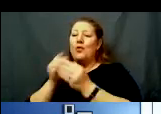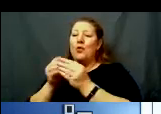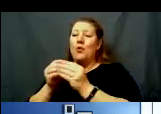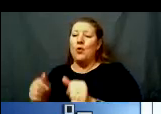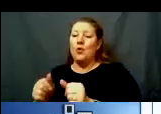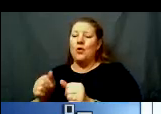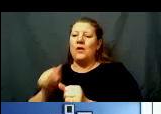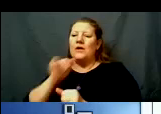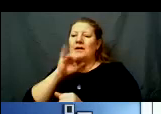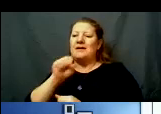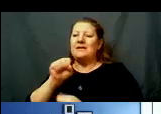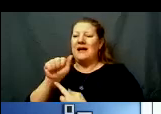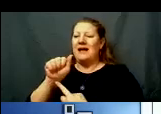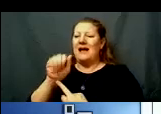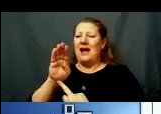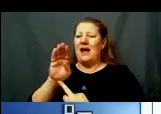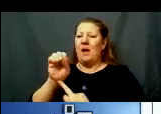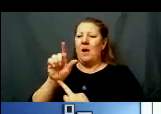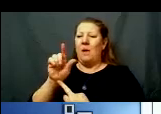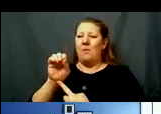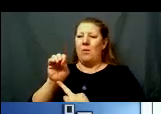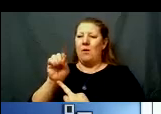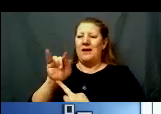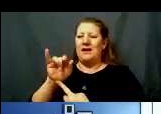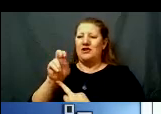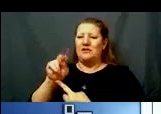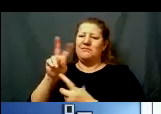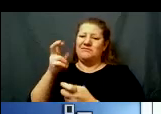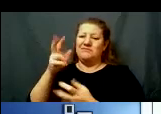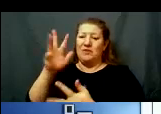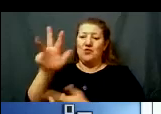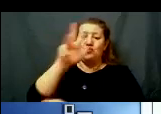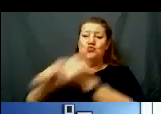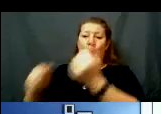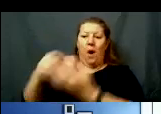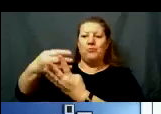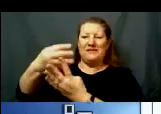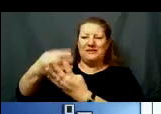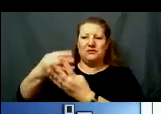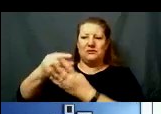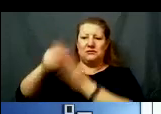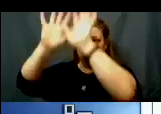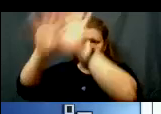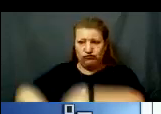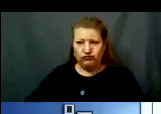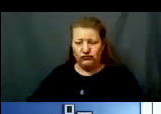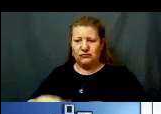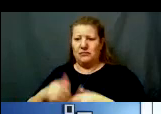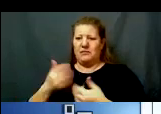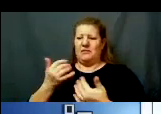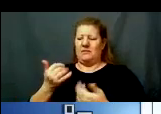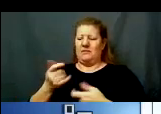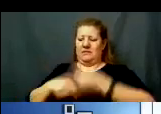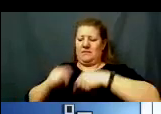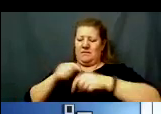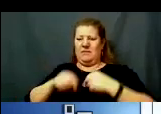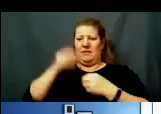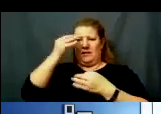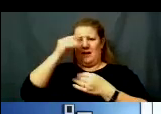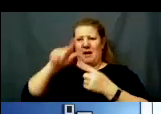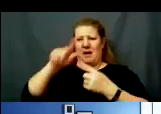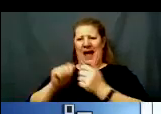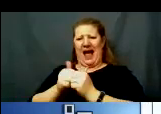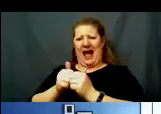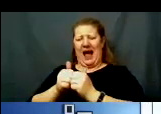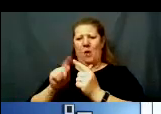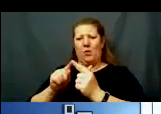is abolition, literally dismantling the prison system and rethinking accountability and restorative justice in